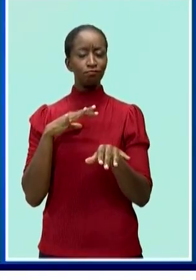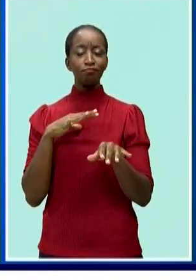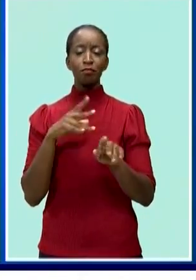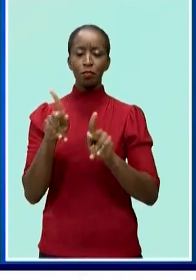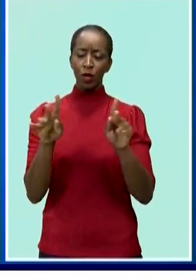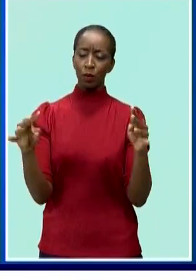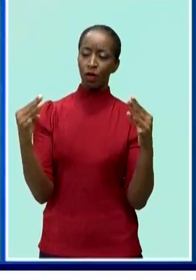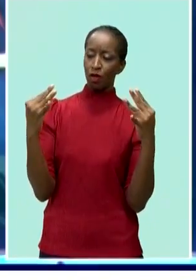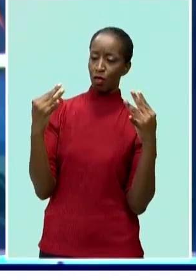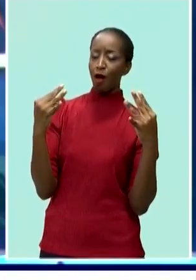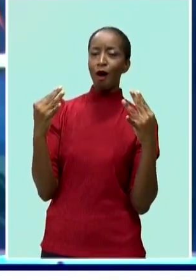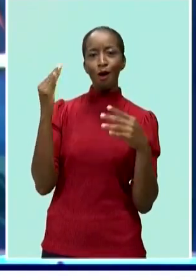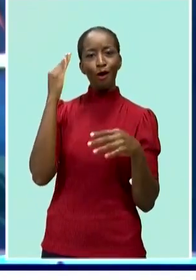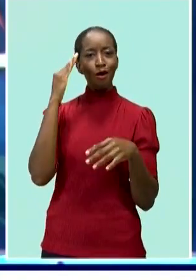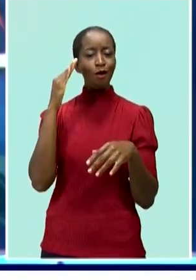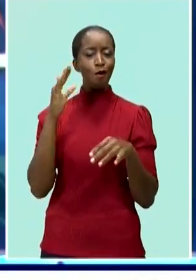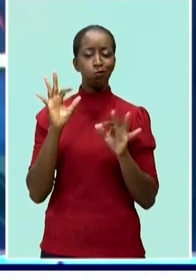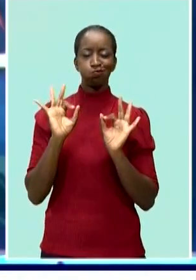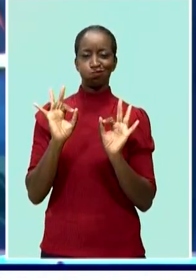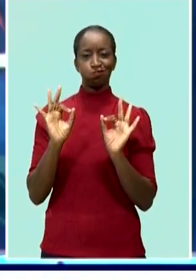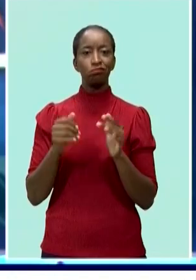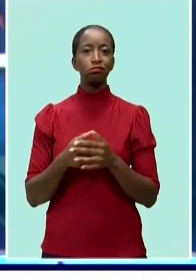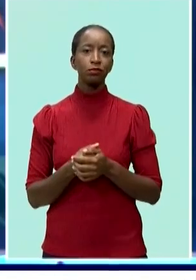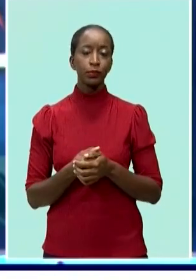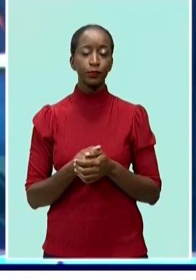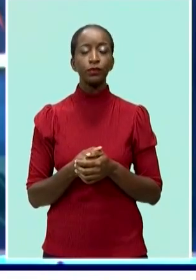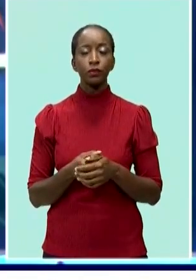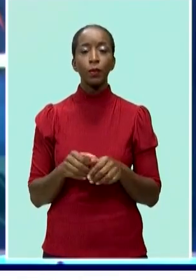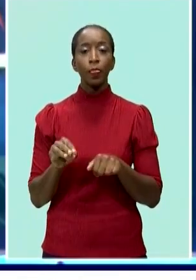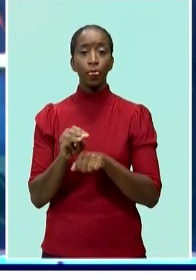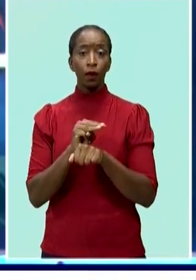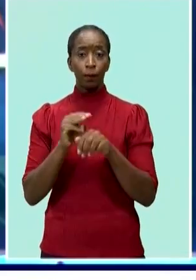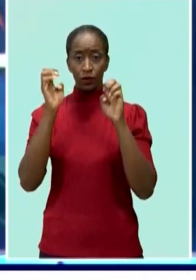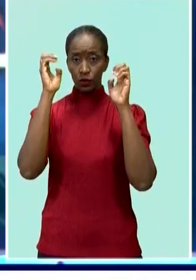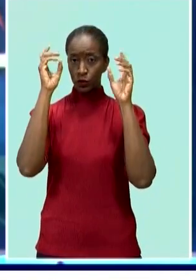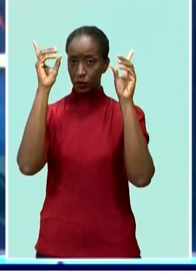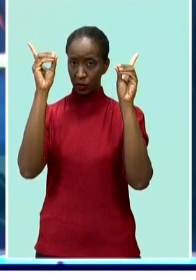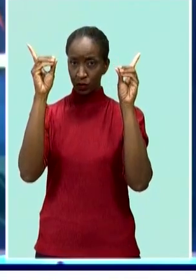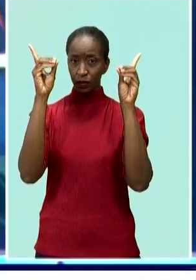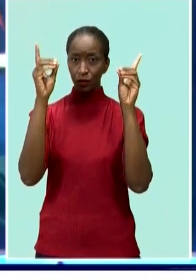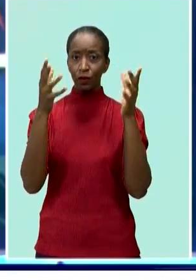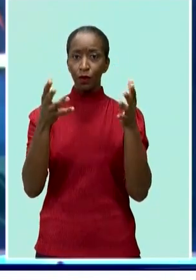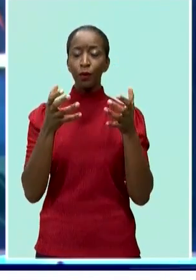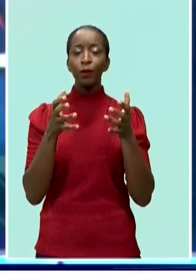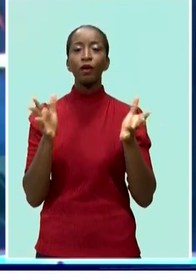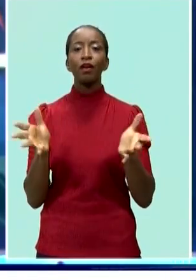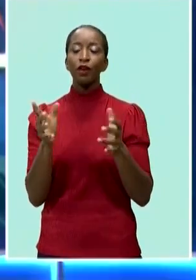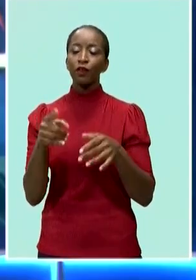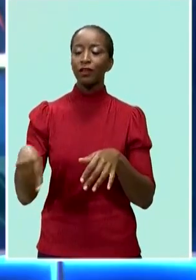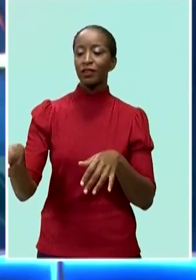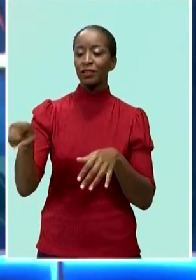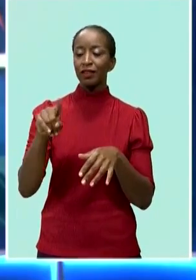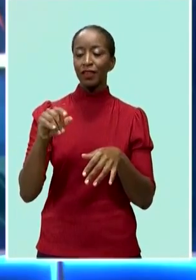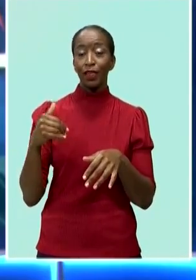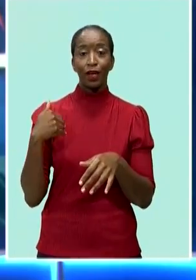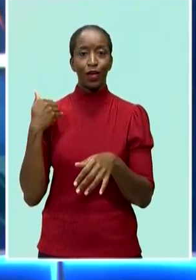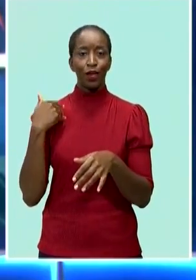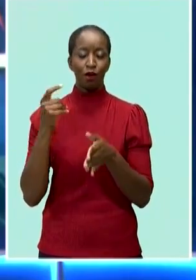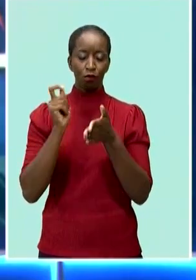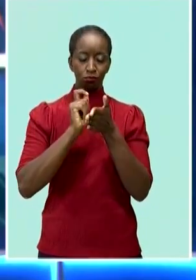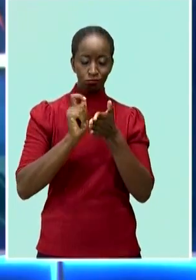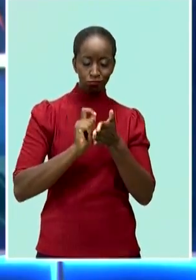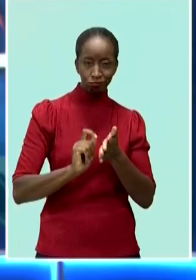fortune is all about. The Ministry of Education is moving to highlight student authors across the island, and those efforts are set to get